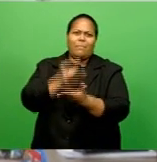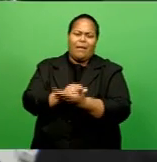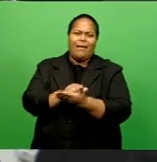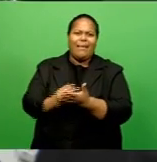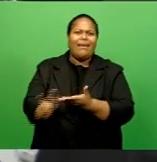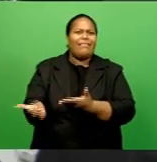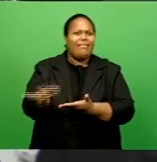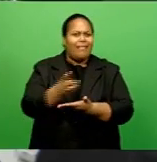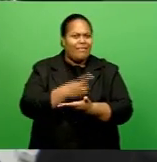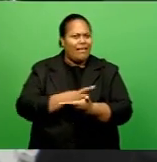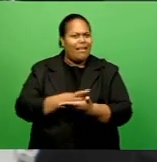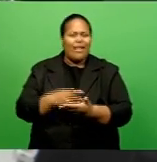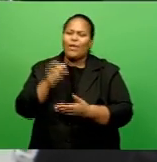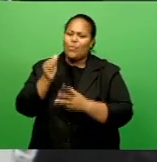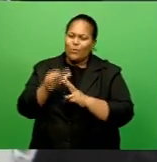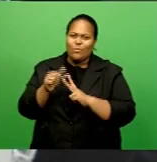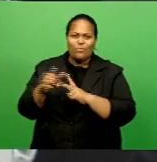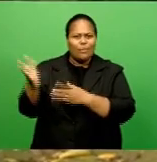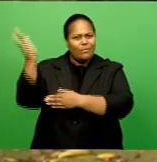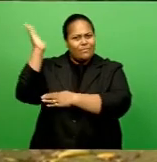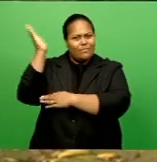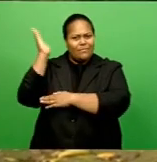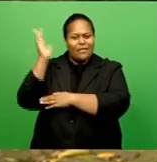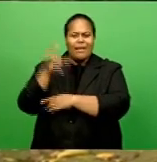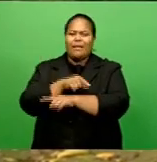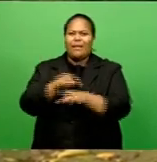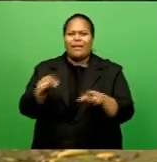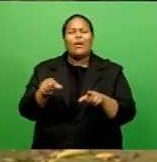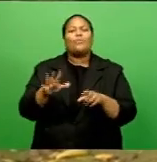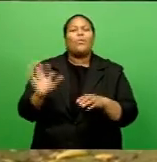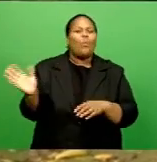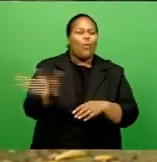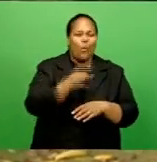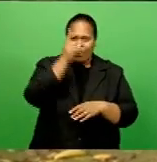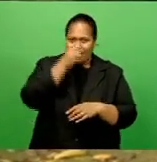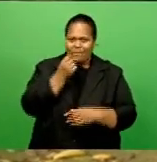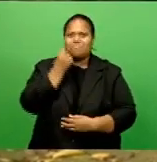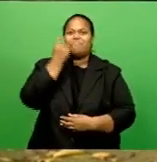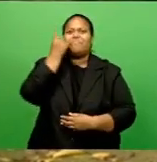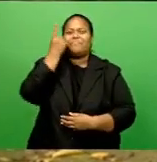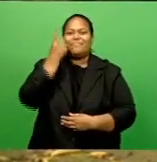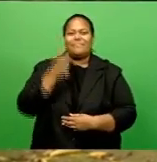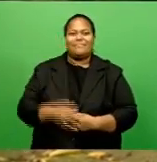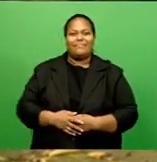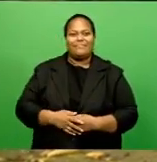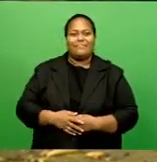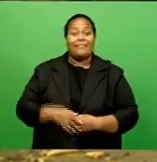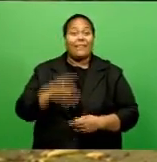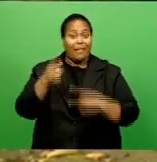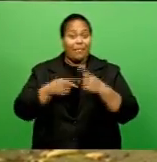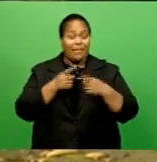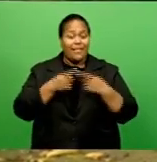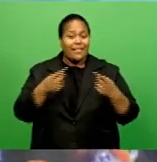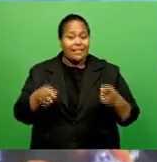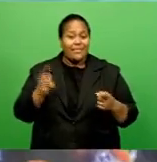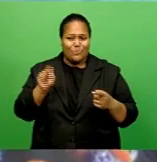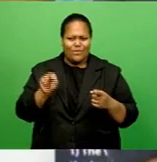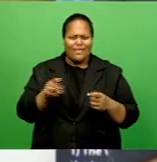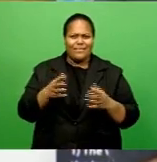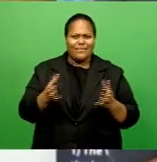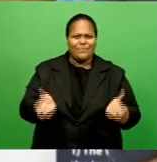also present it in a manner which will convince the court about the case that is being put forward